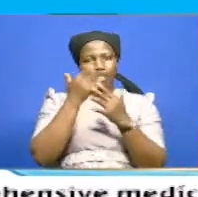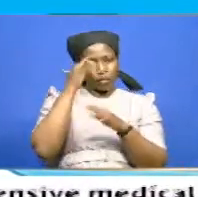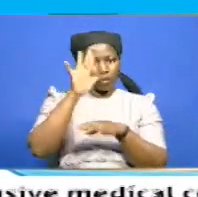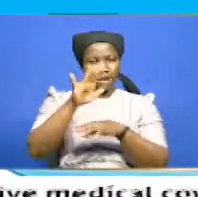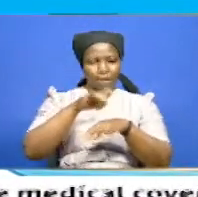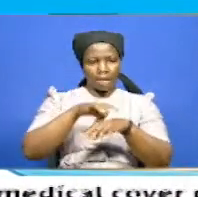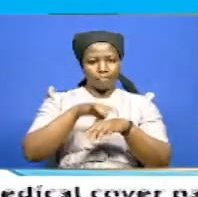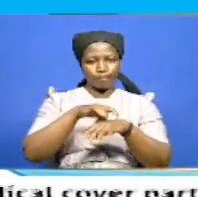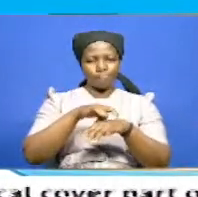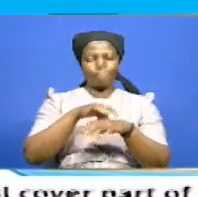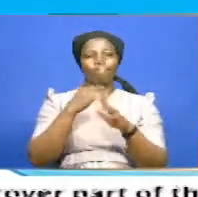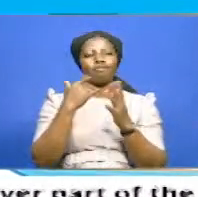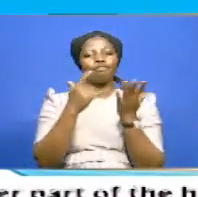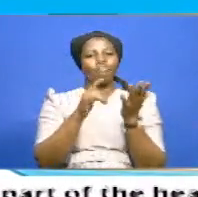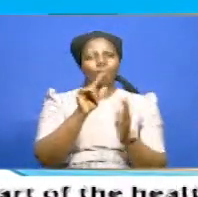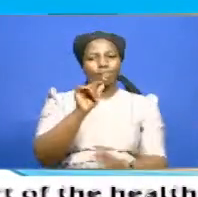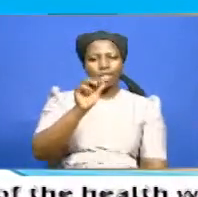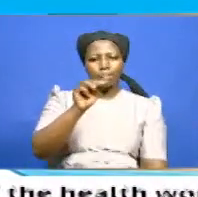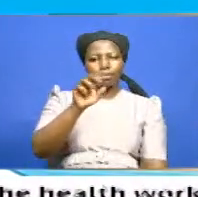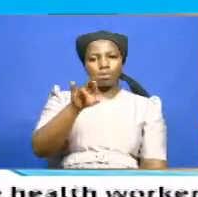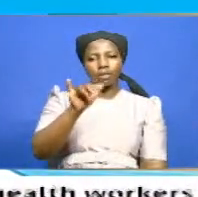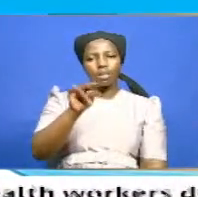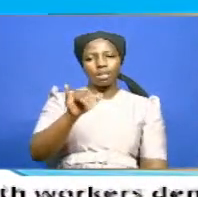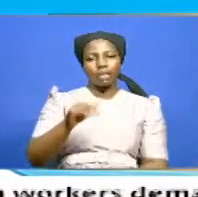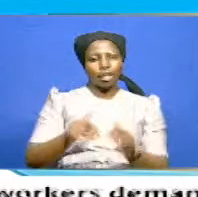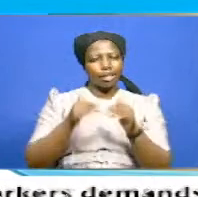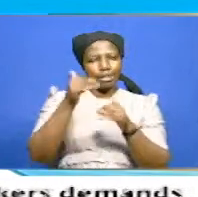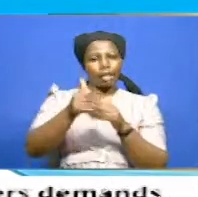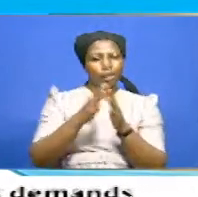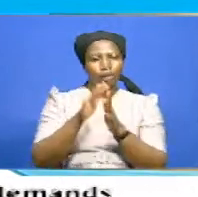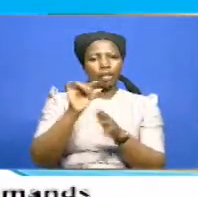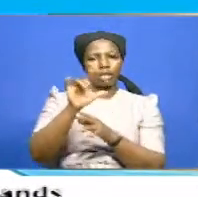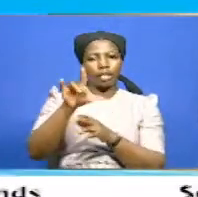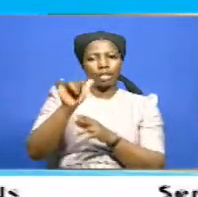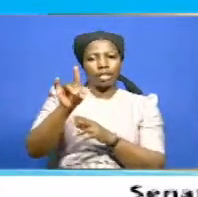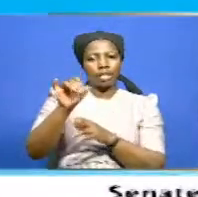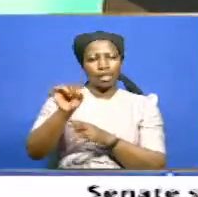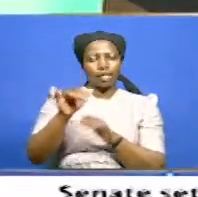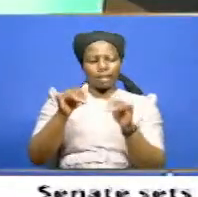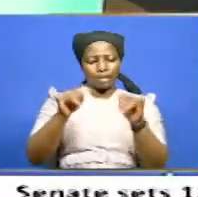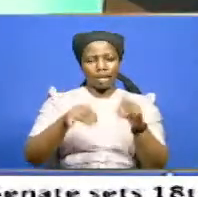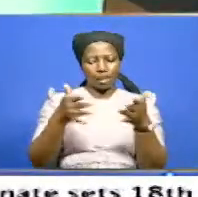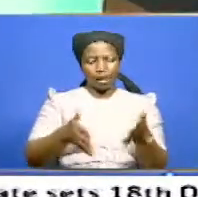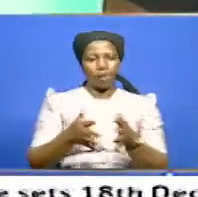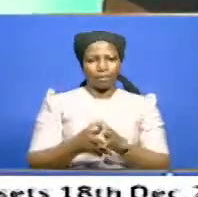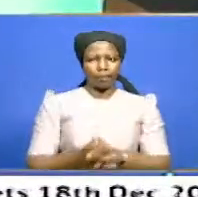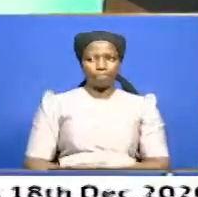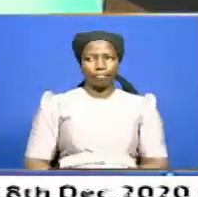Tamarini is coming up next with Gladys. Stay right here.